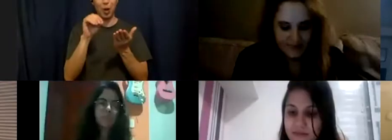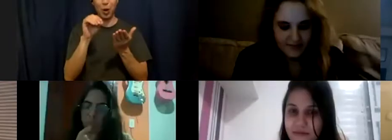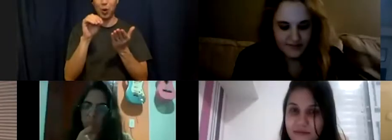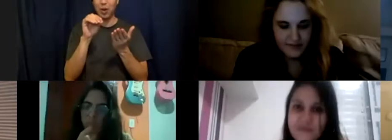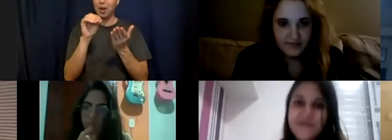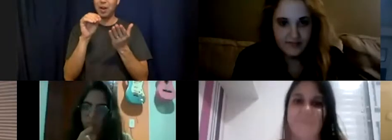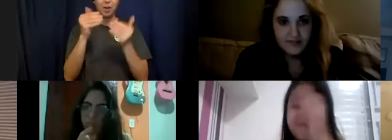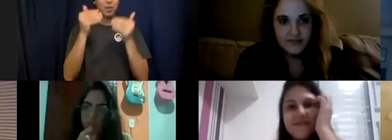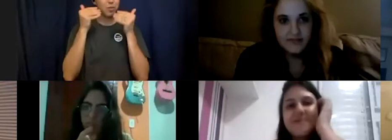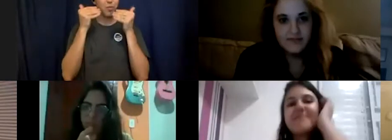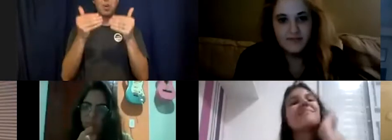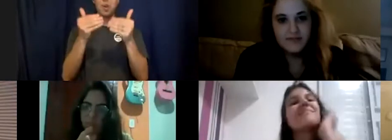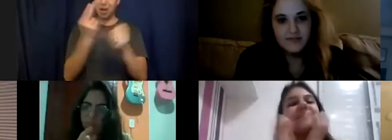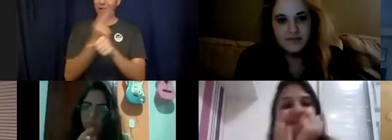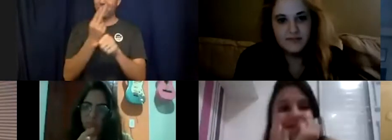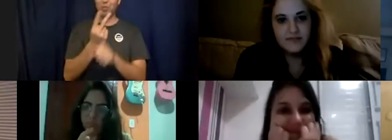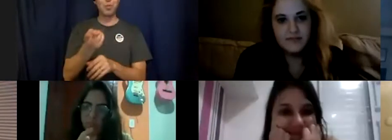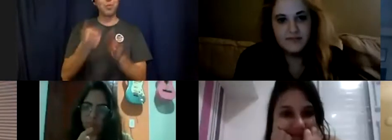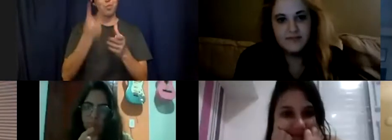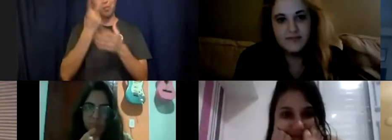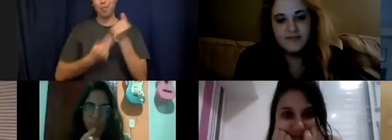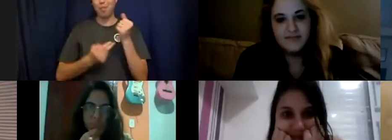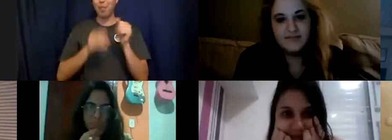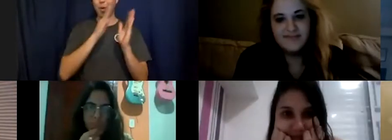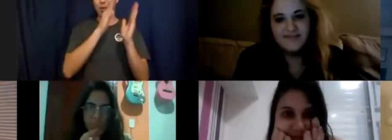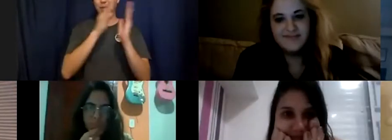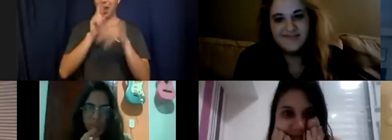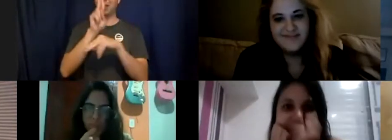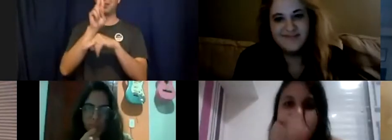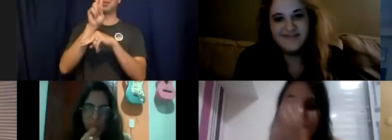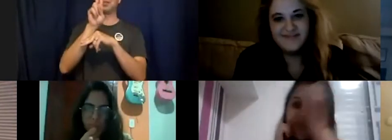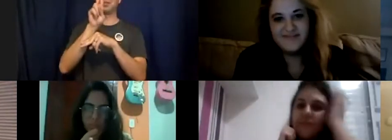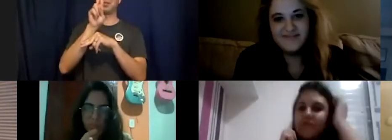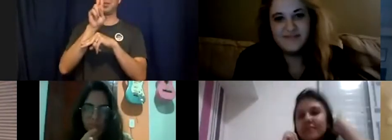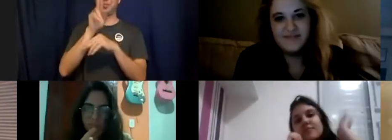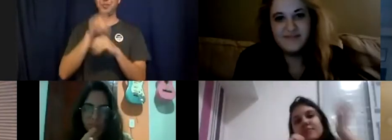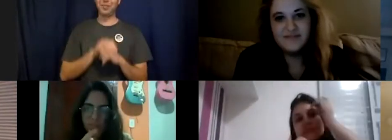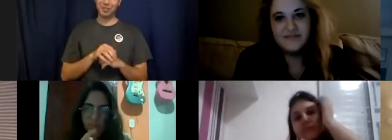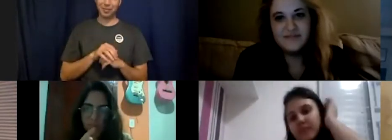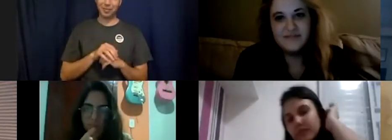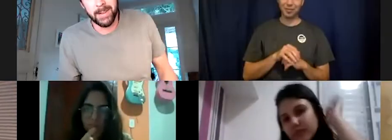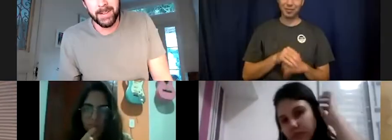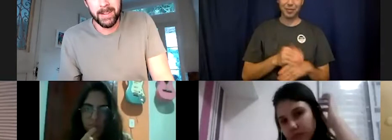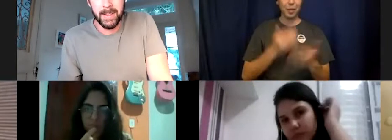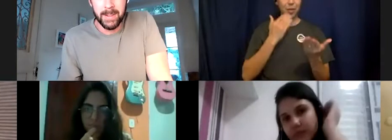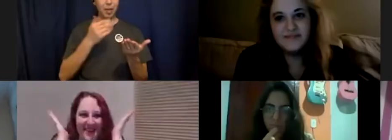quick. Okay. One of my favorites was the horror pie of the witch.